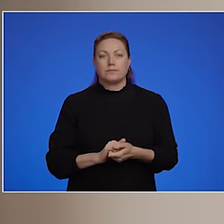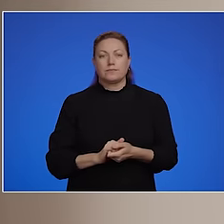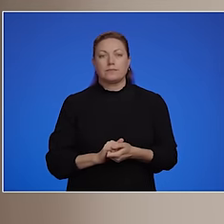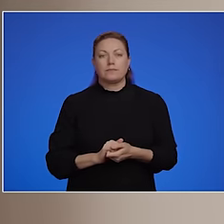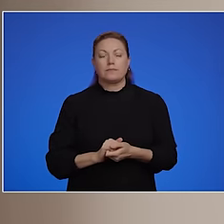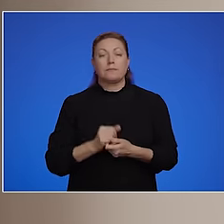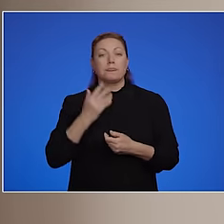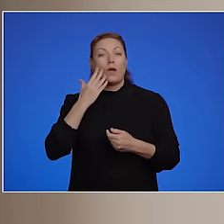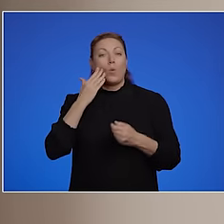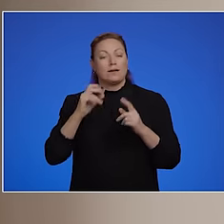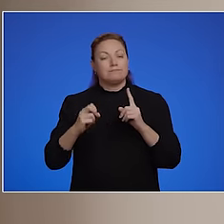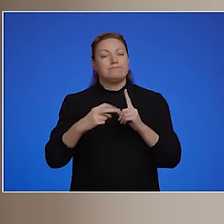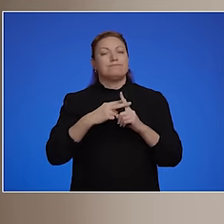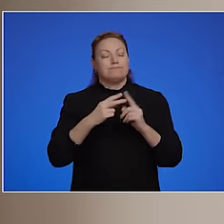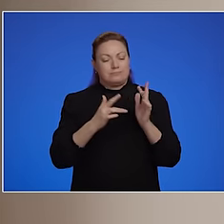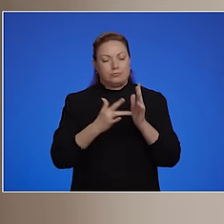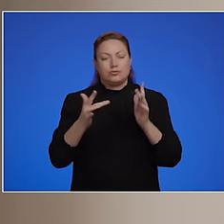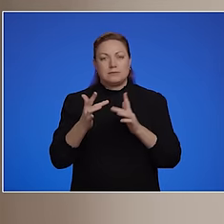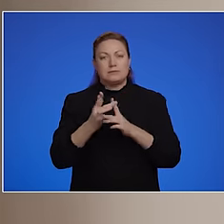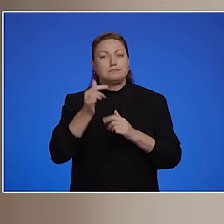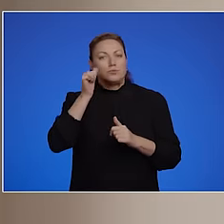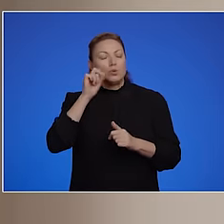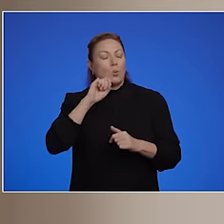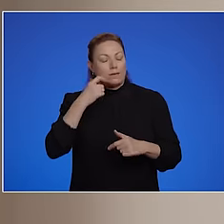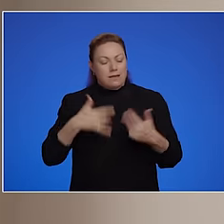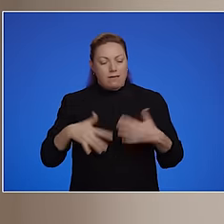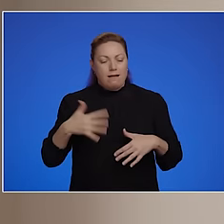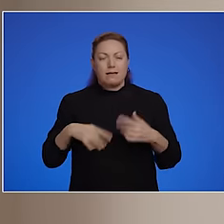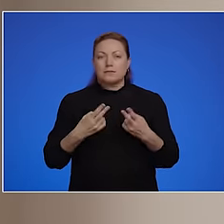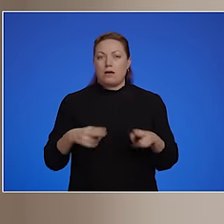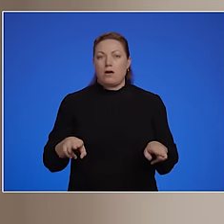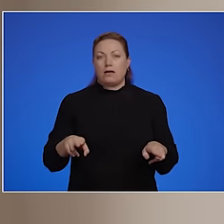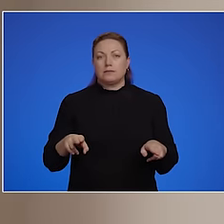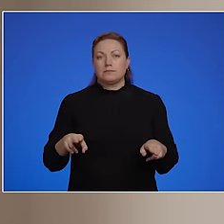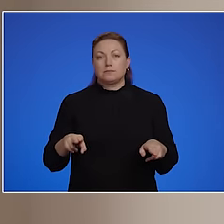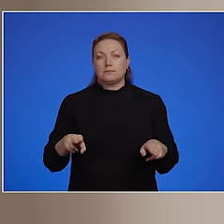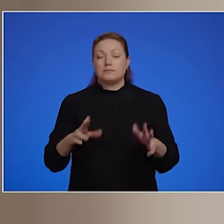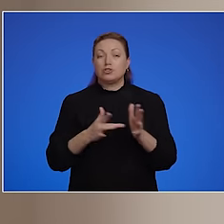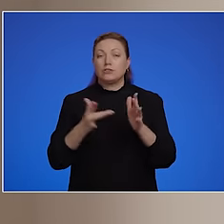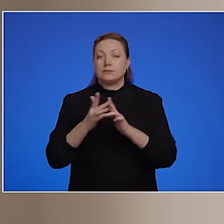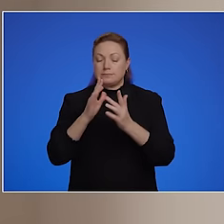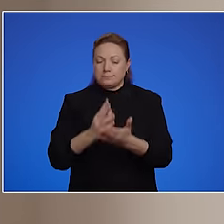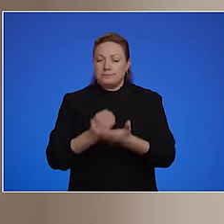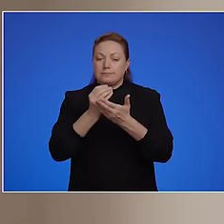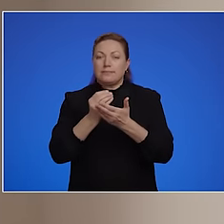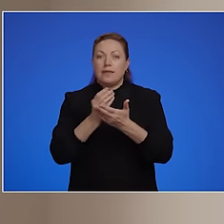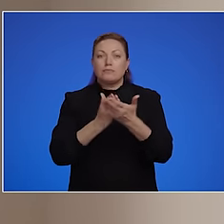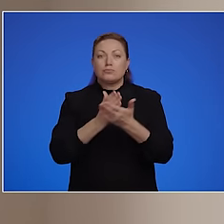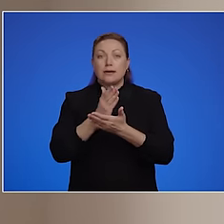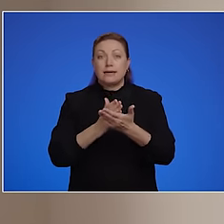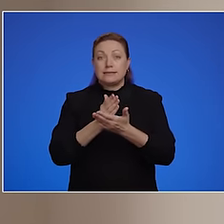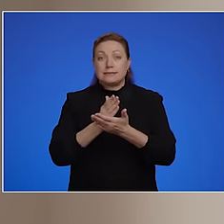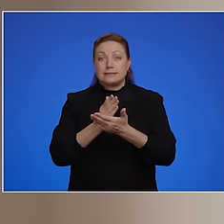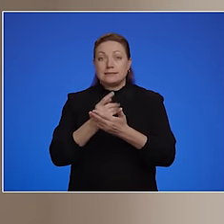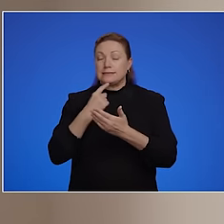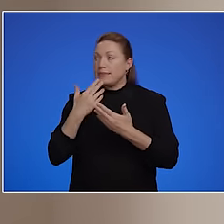At the time he was betrayed and entered willingly into his passion, he took bread and, giving thanks, broke it and gave it to